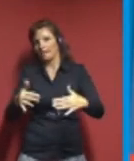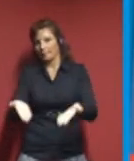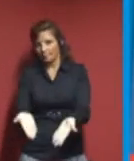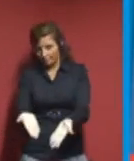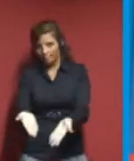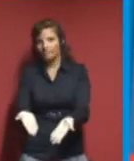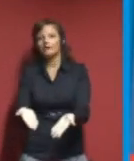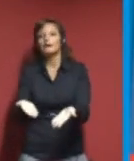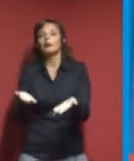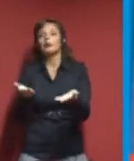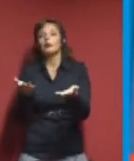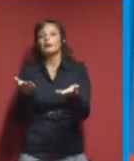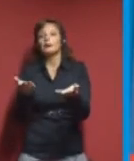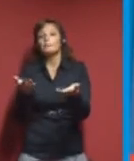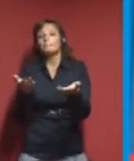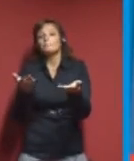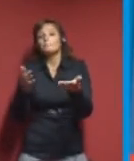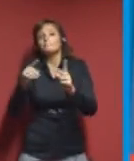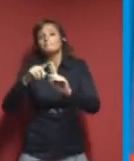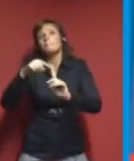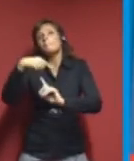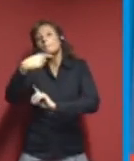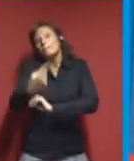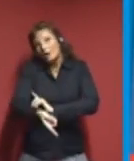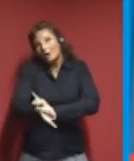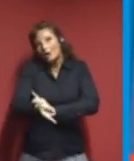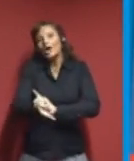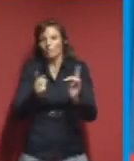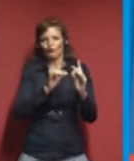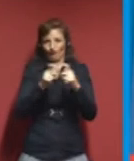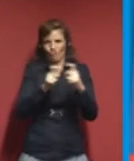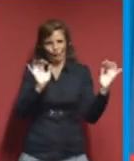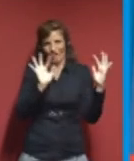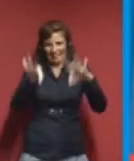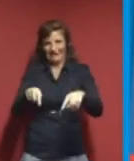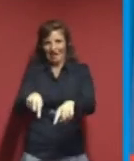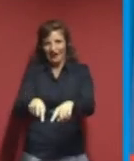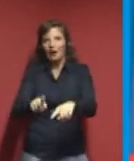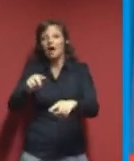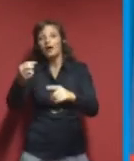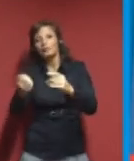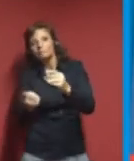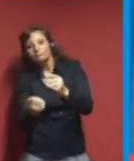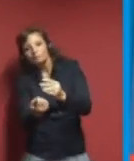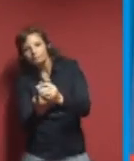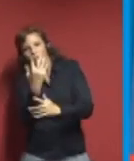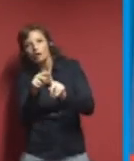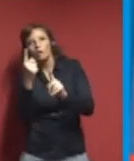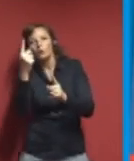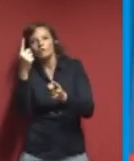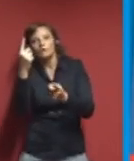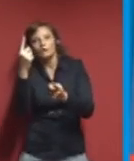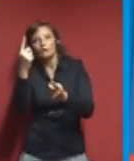Stories. But at that time, he also created a bunch of magazines to serve the maker hobbyist movement of the